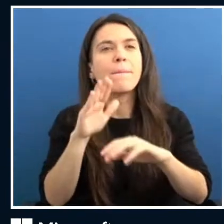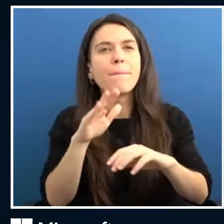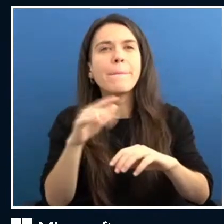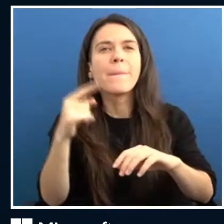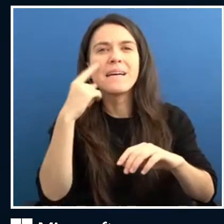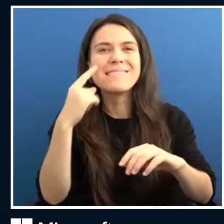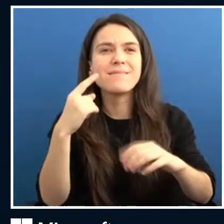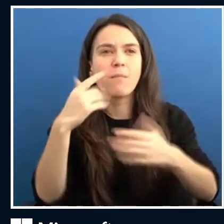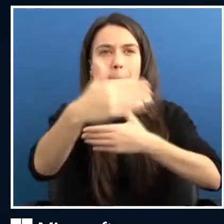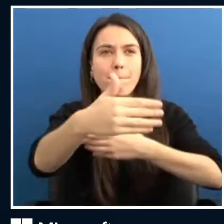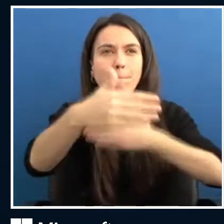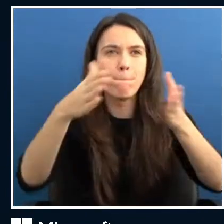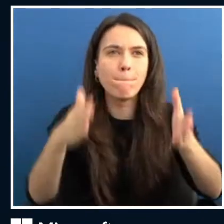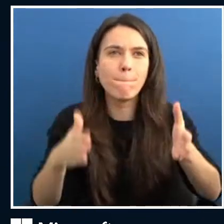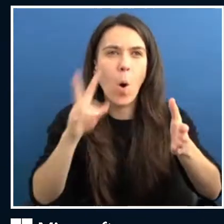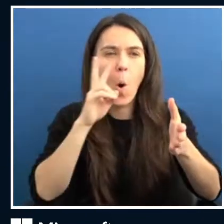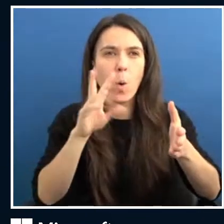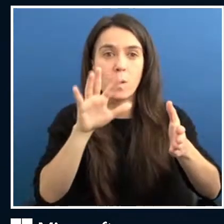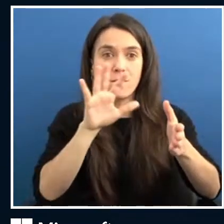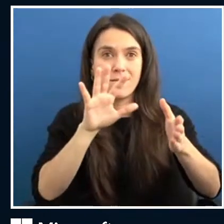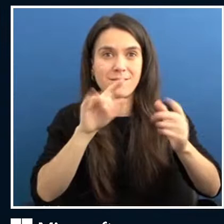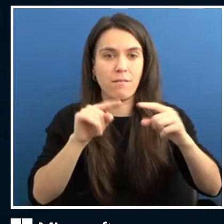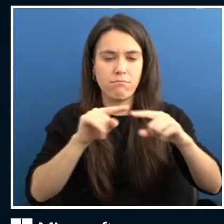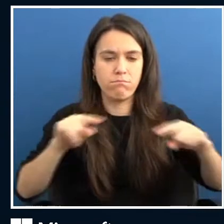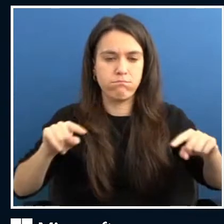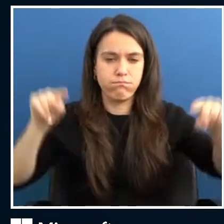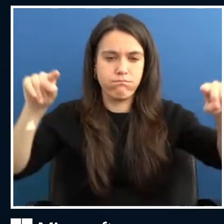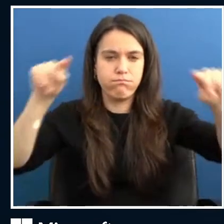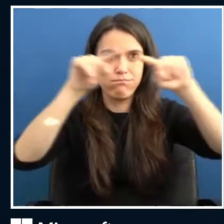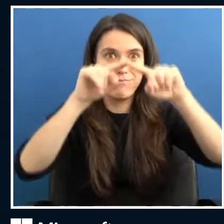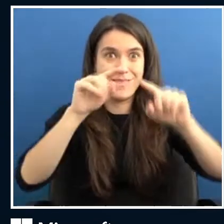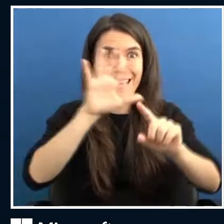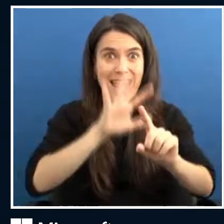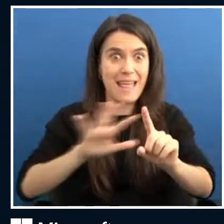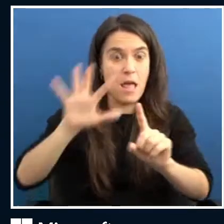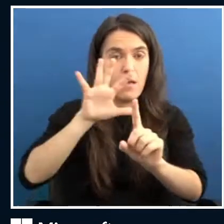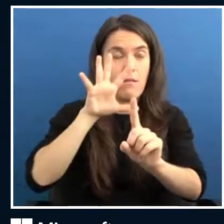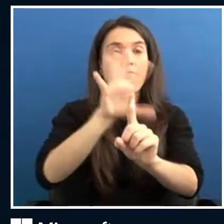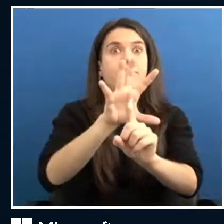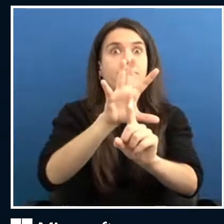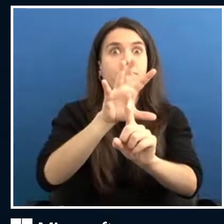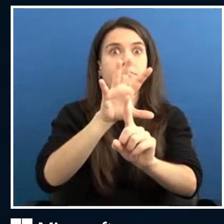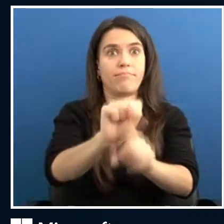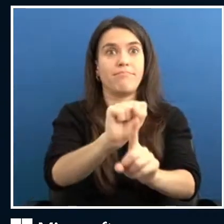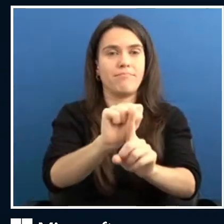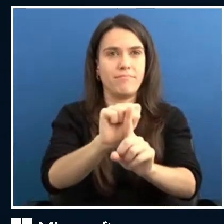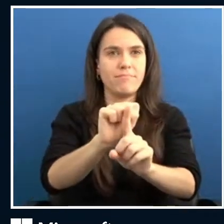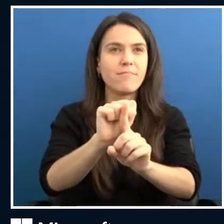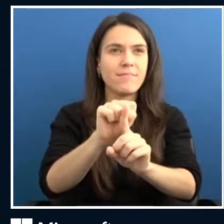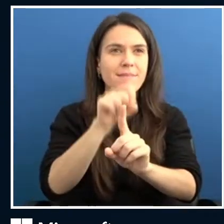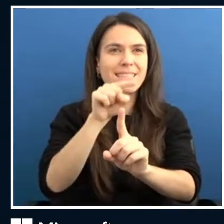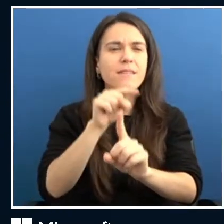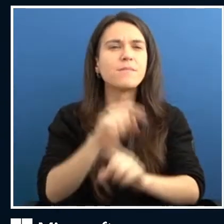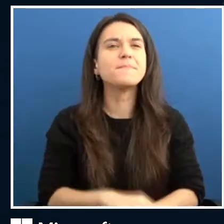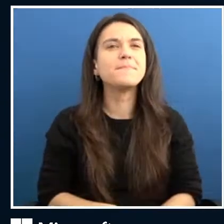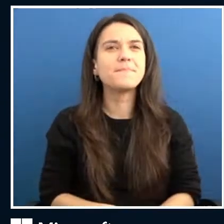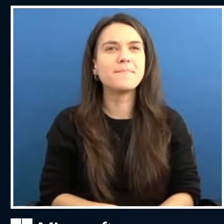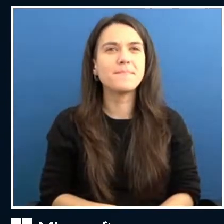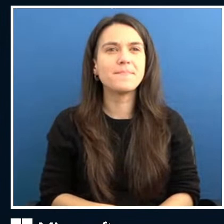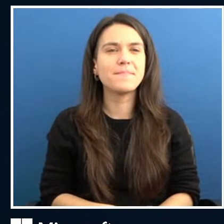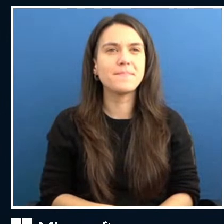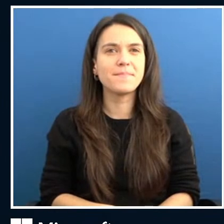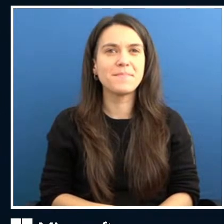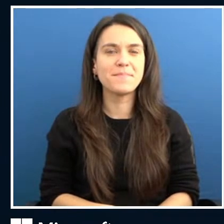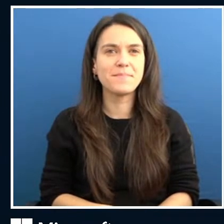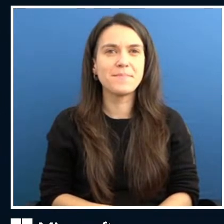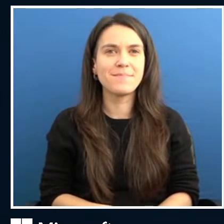around the object of interest in some images. And object detection is used almost everywhere